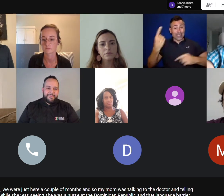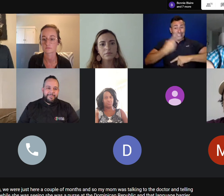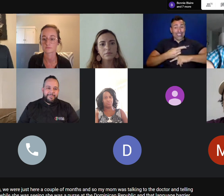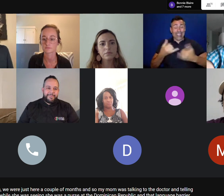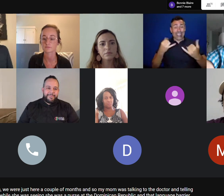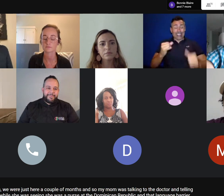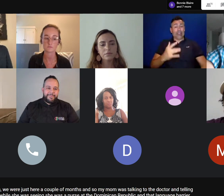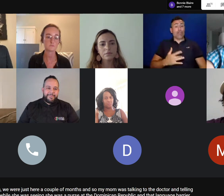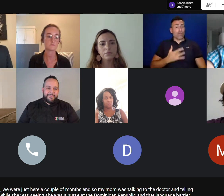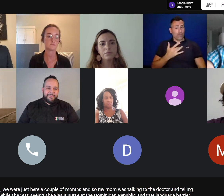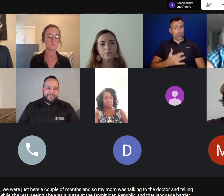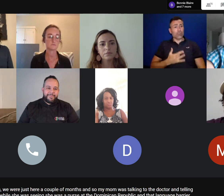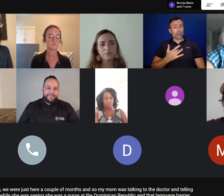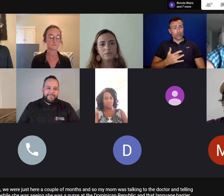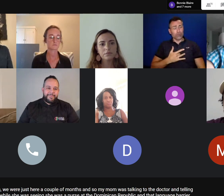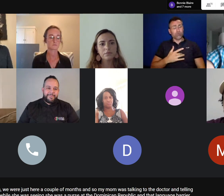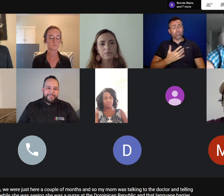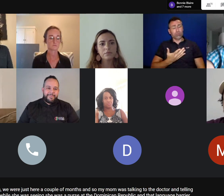diagnosis.